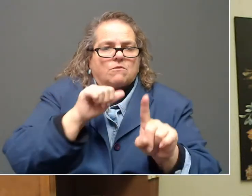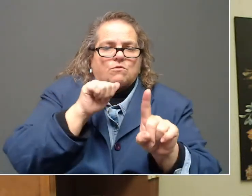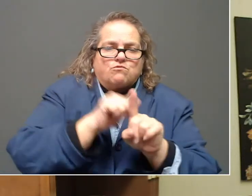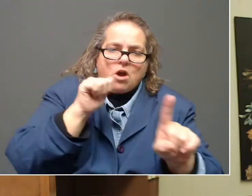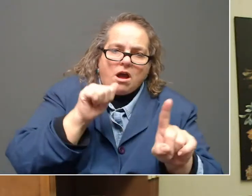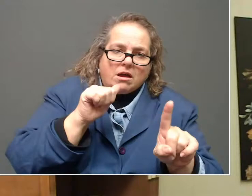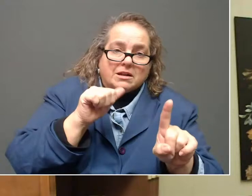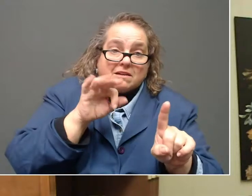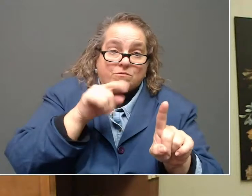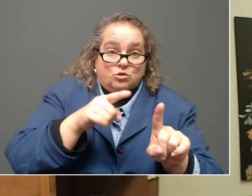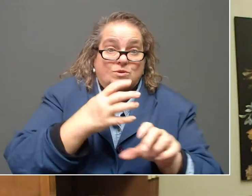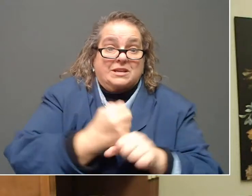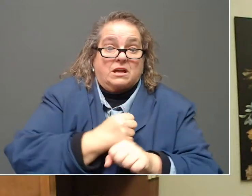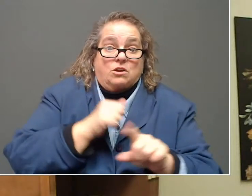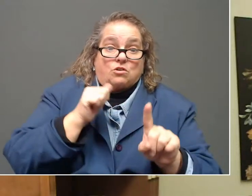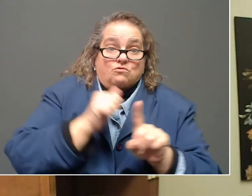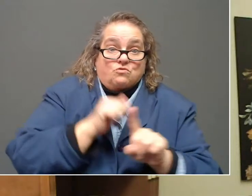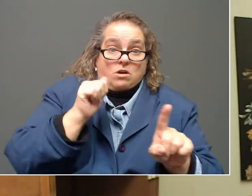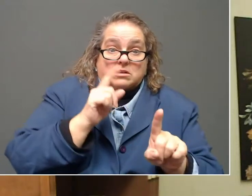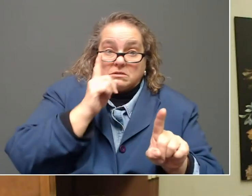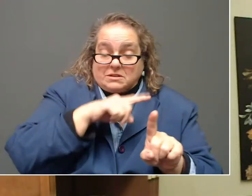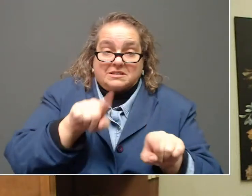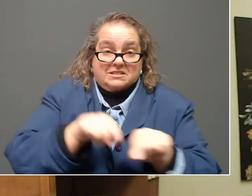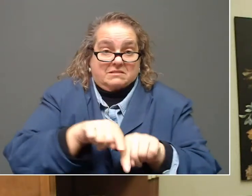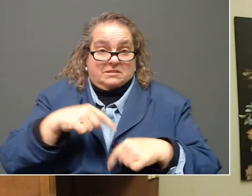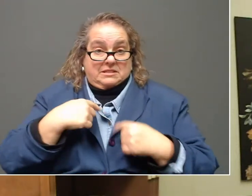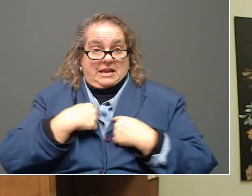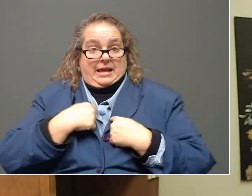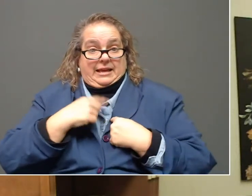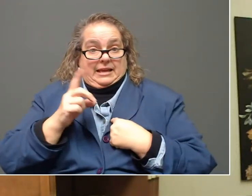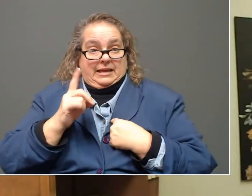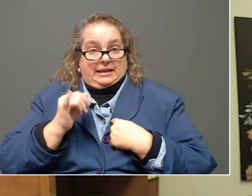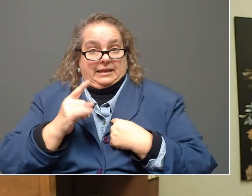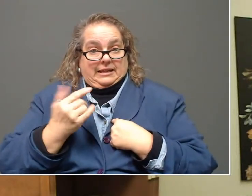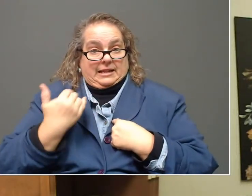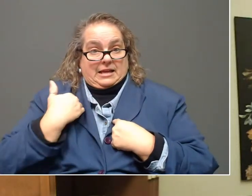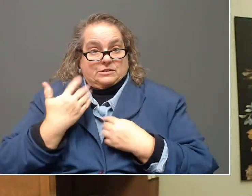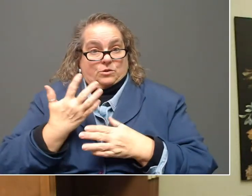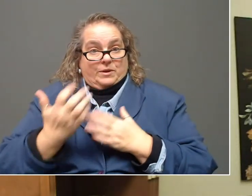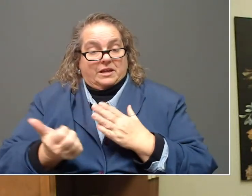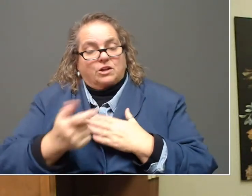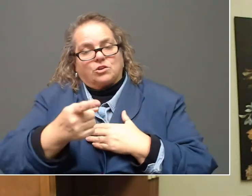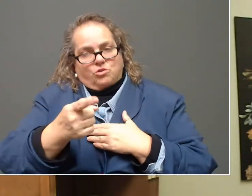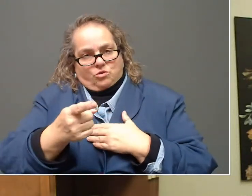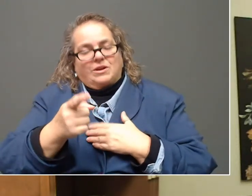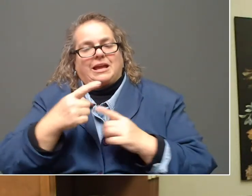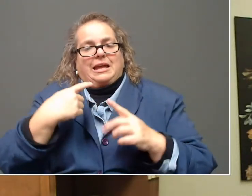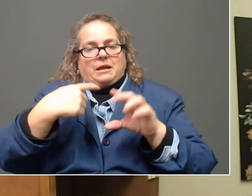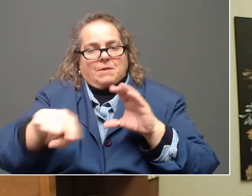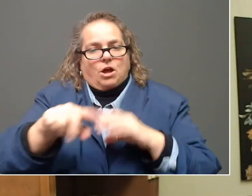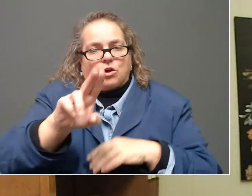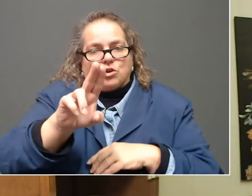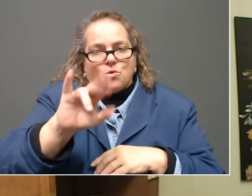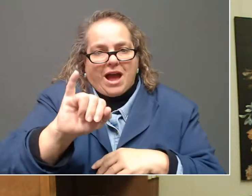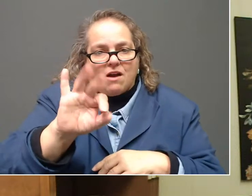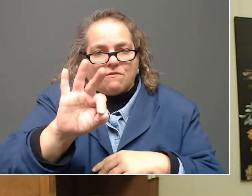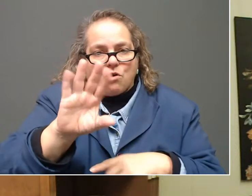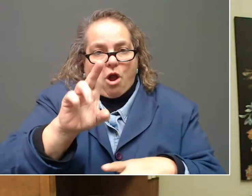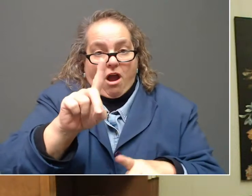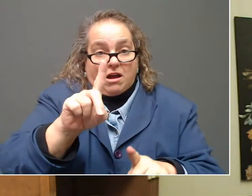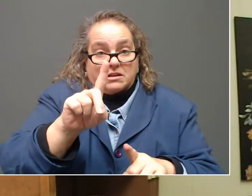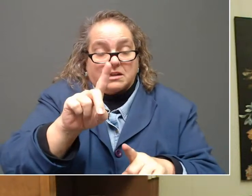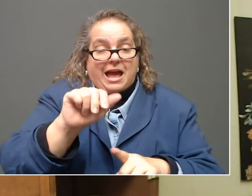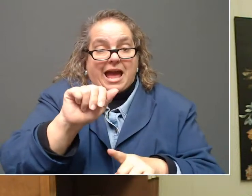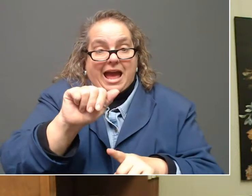live claimant, you are not a fraudster, you just haven't ever uploaded your documents. When you get your notice of determination, please